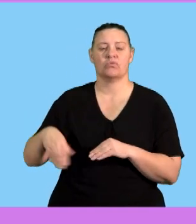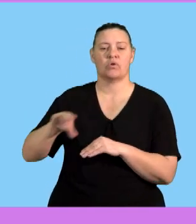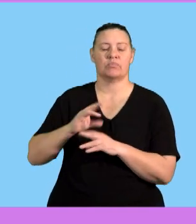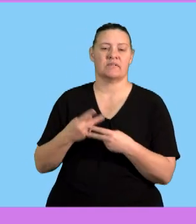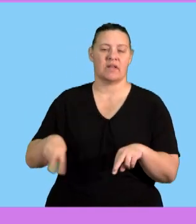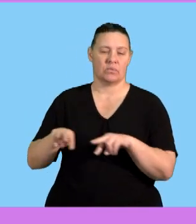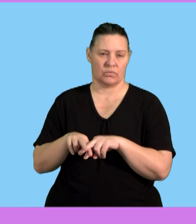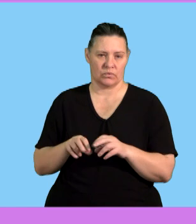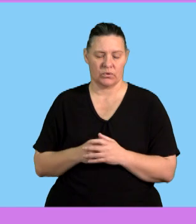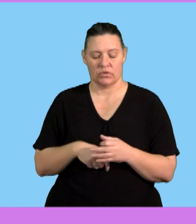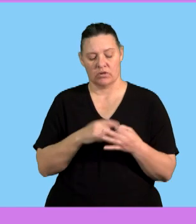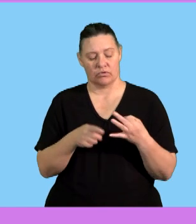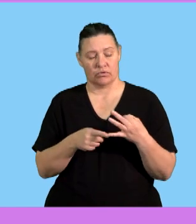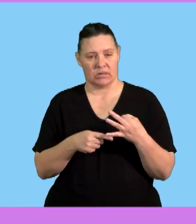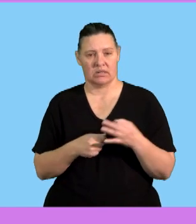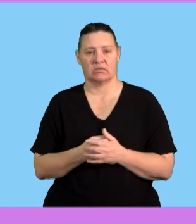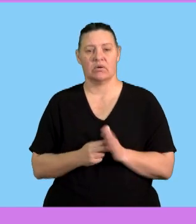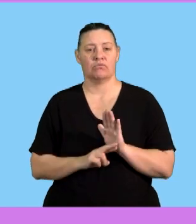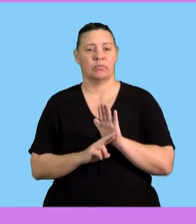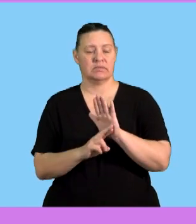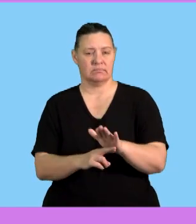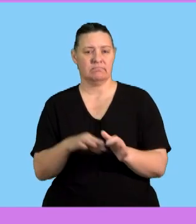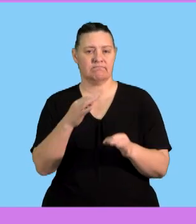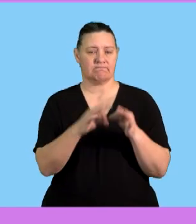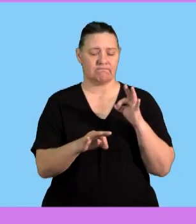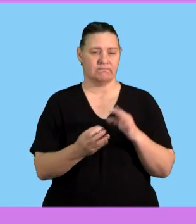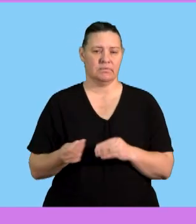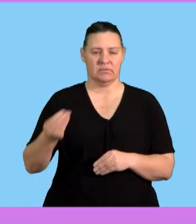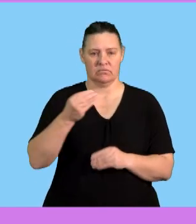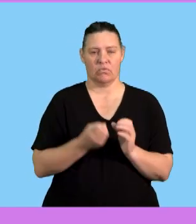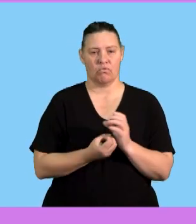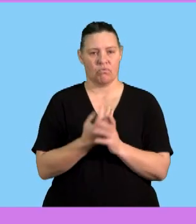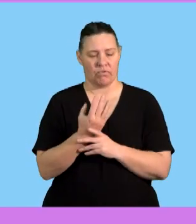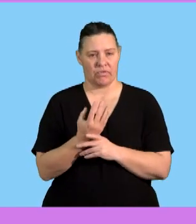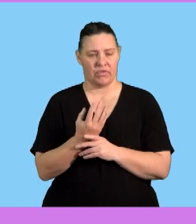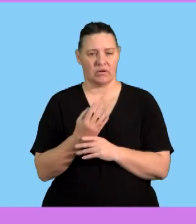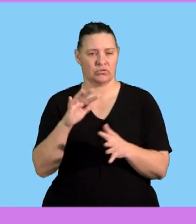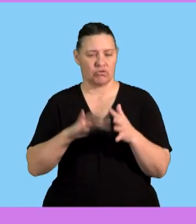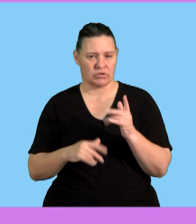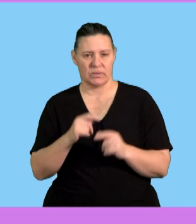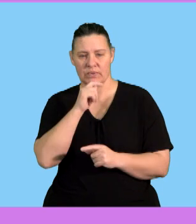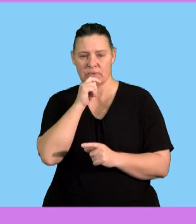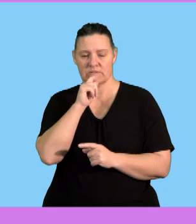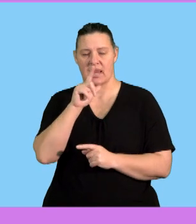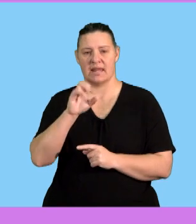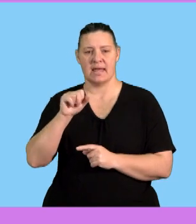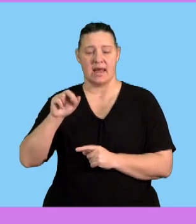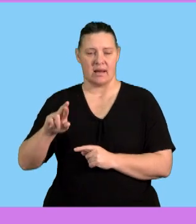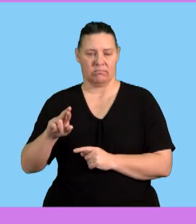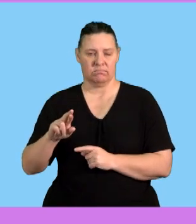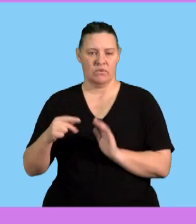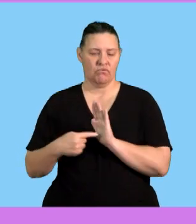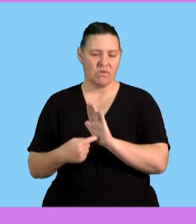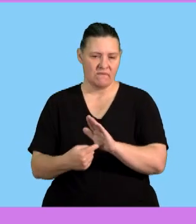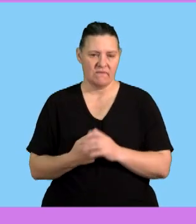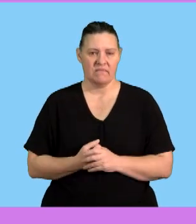compounded values. Number 3, represent simple interest growth scenarios using linear graphs.